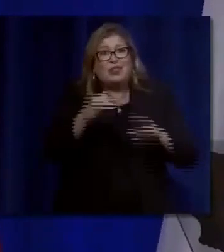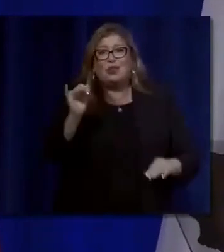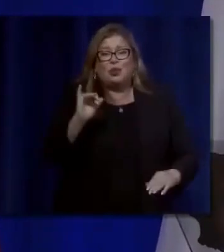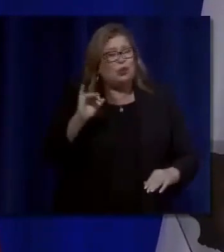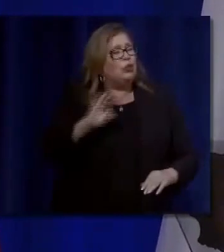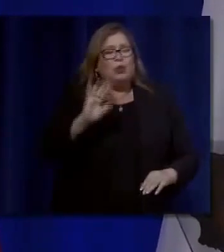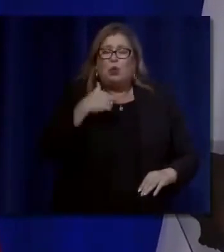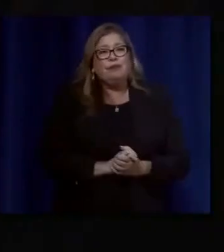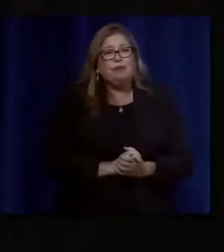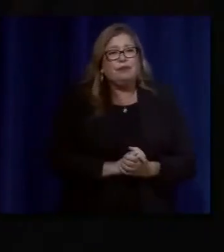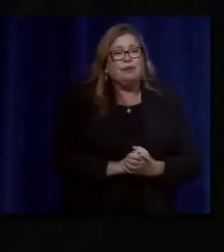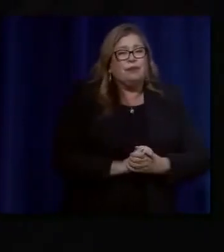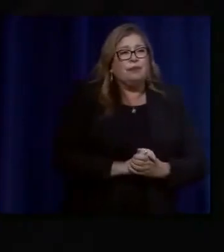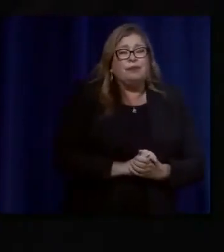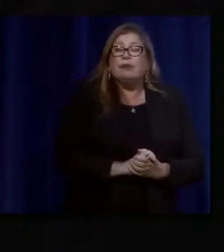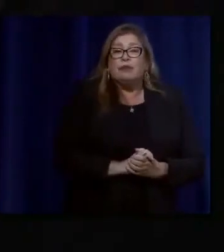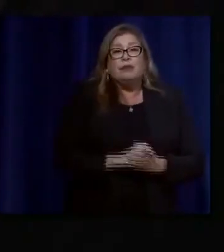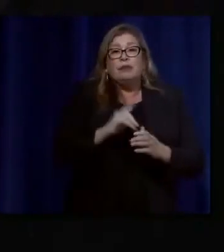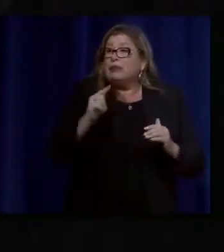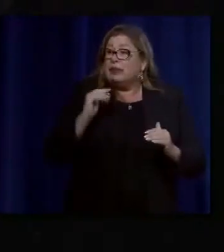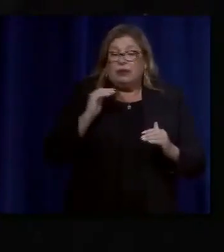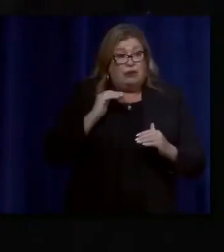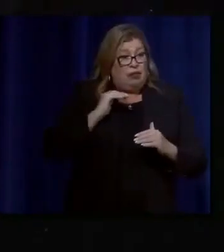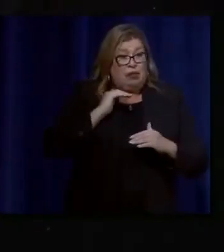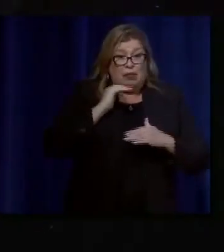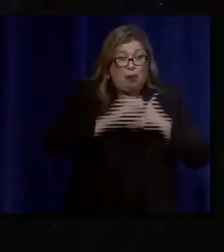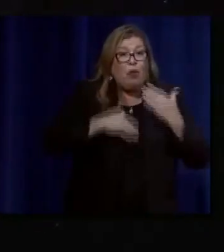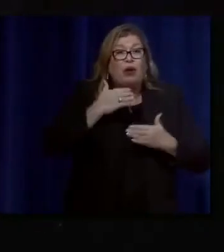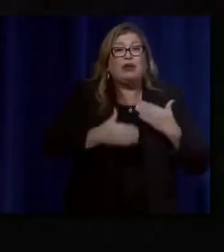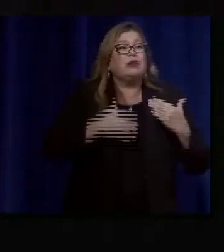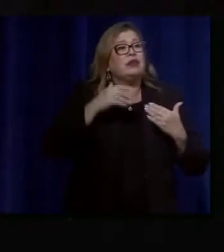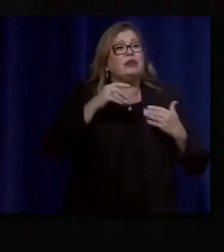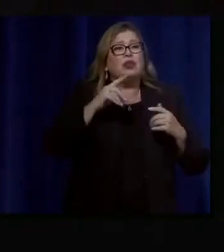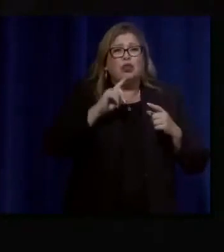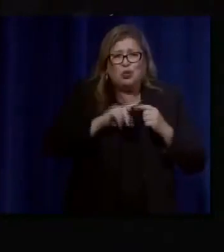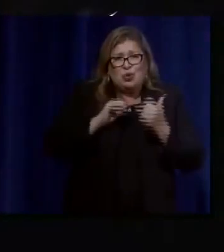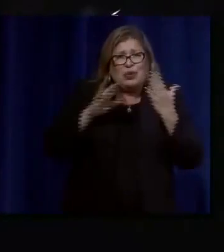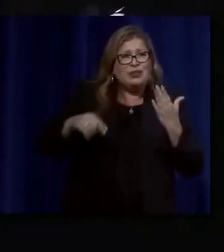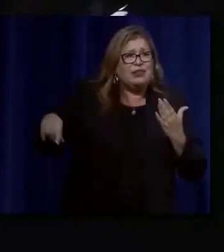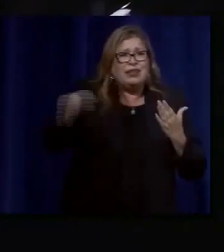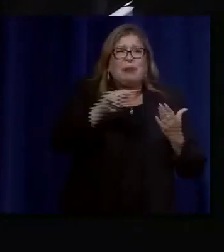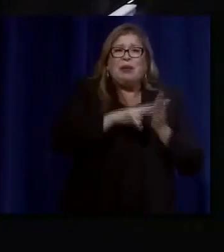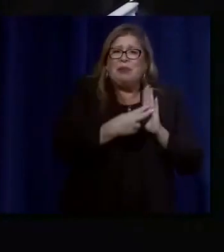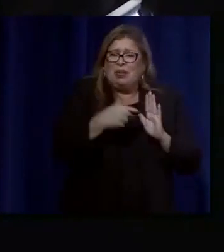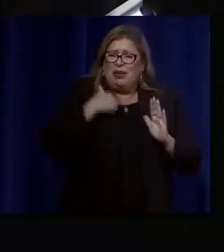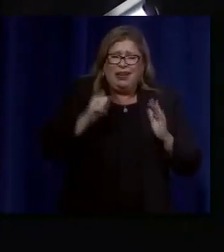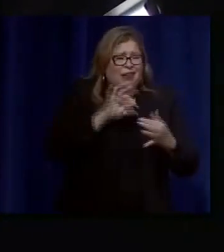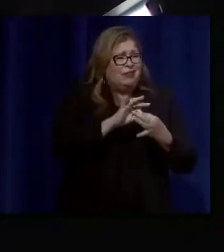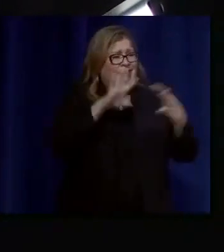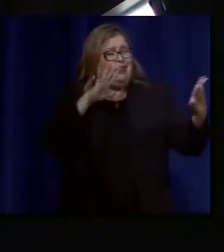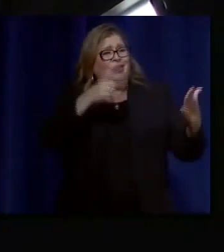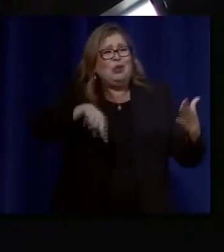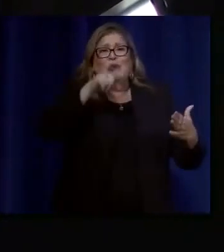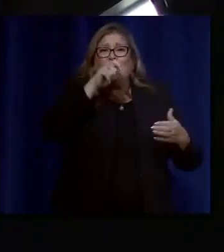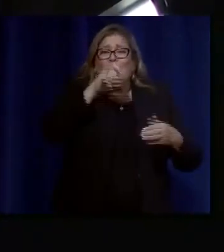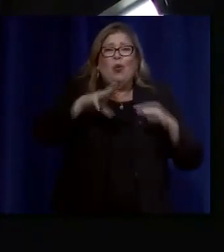not bolstering them. And in the process of doing so, freeing us once and for all from the grasp of petrodictators.